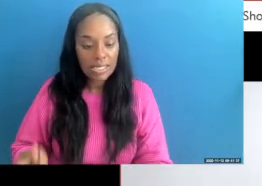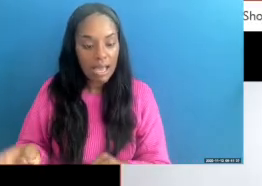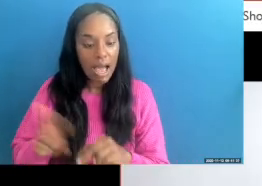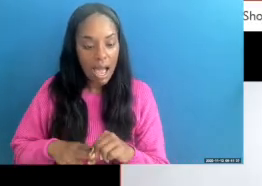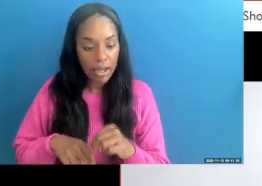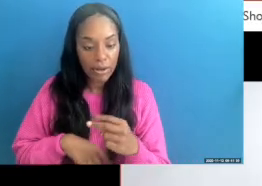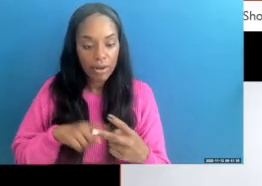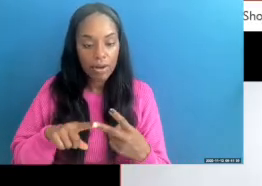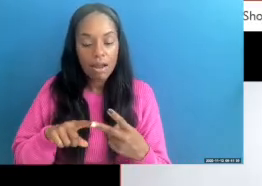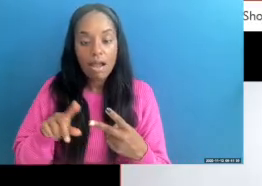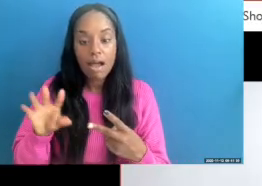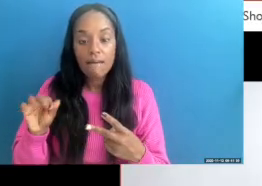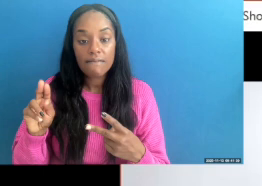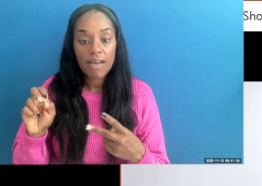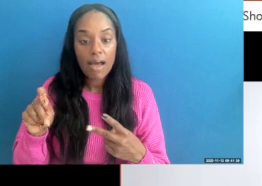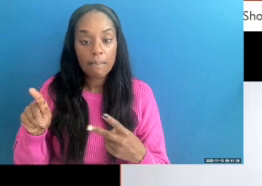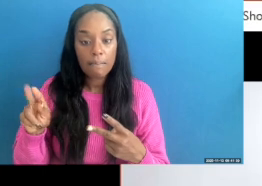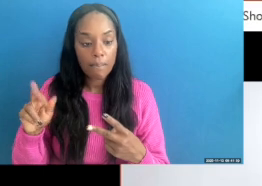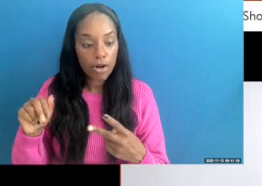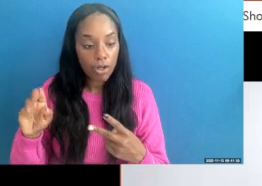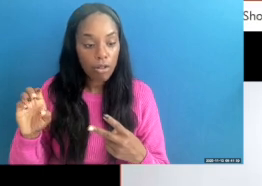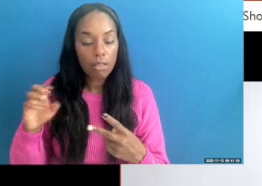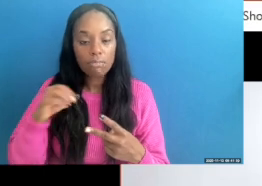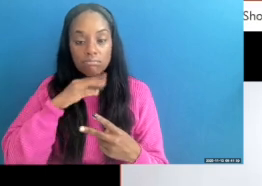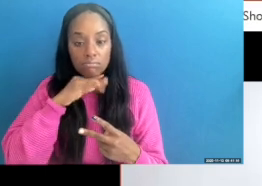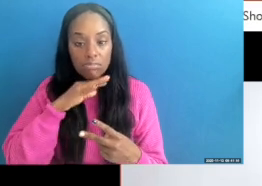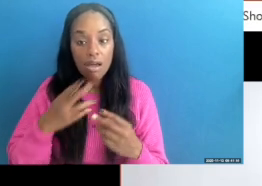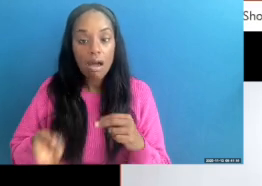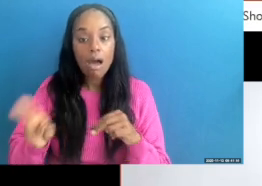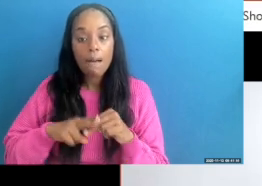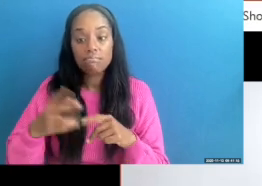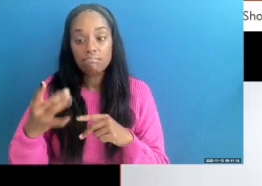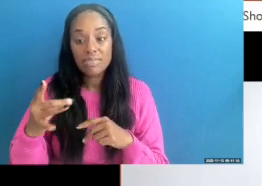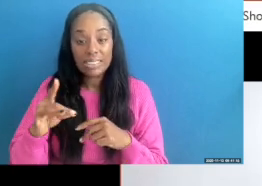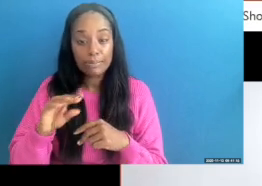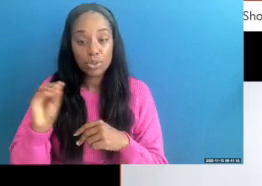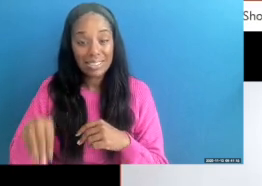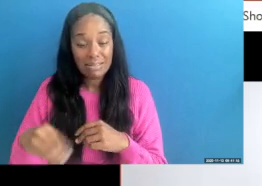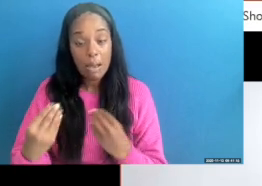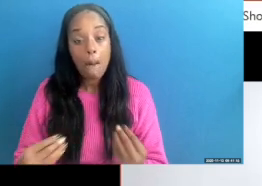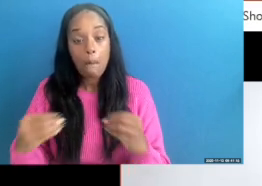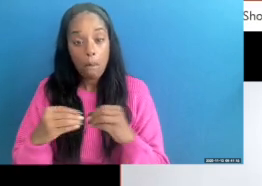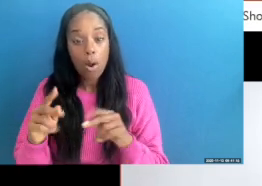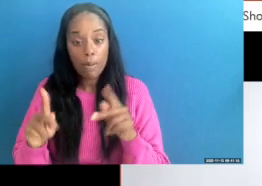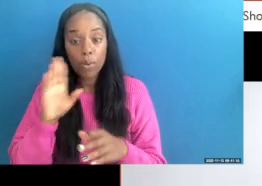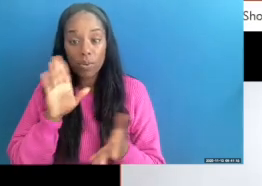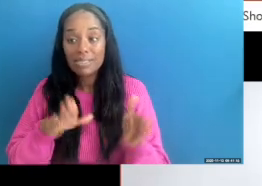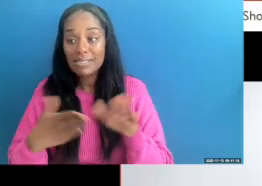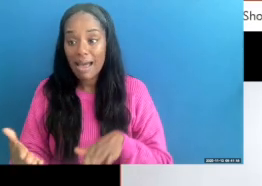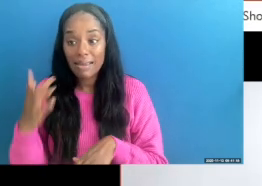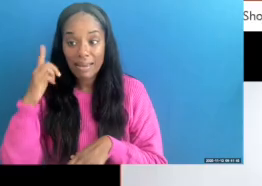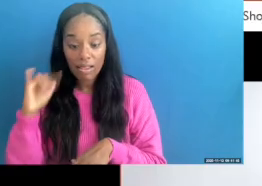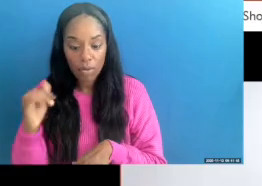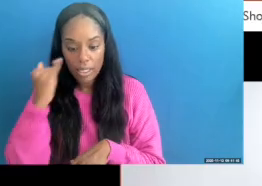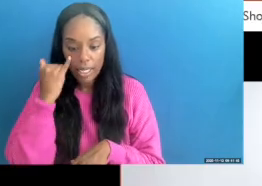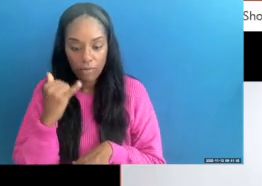18%, and thousands of more people are going to die in California if we don't find a way to make up for these